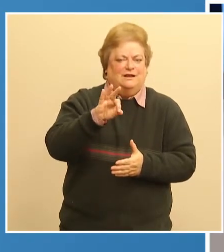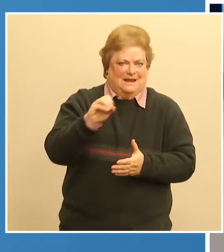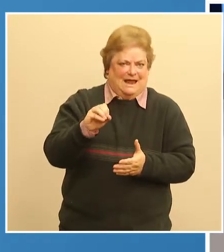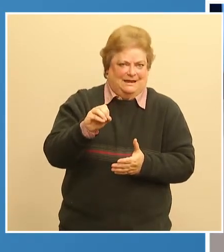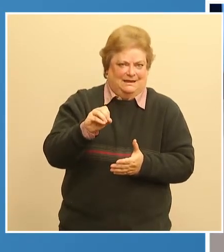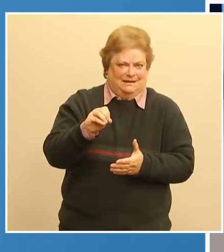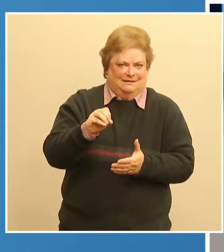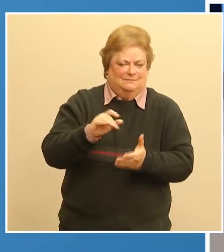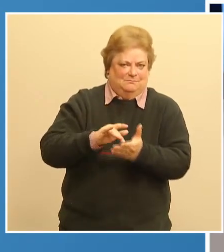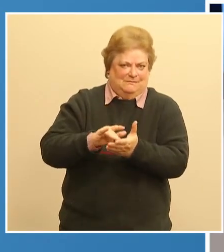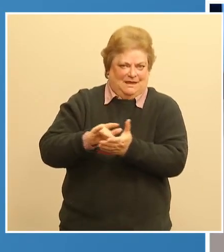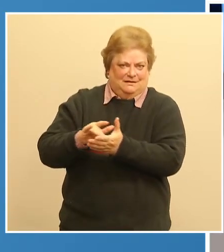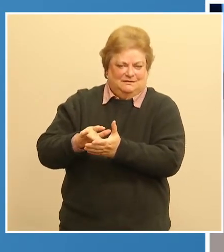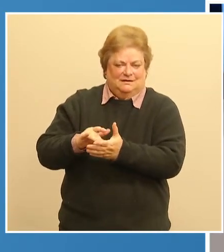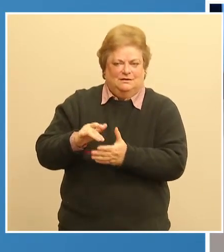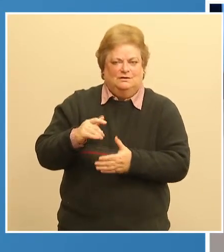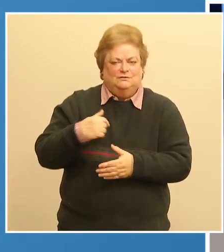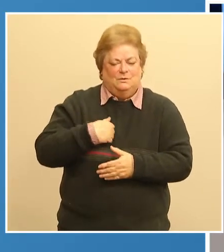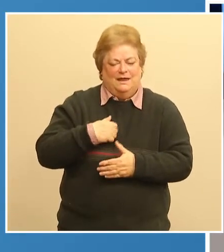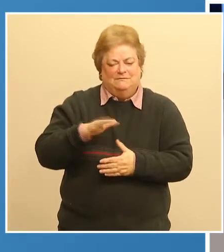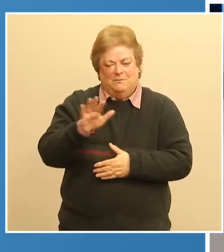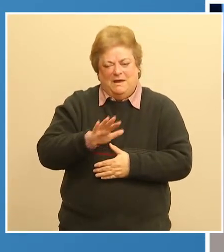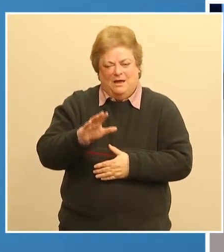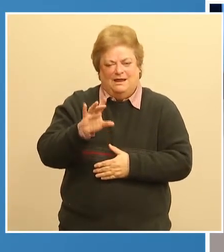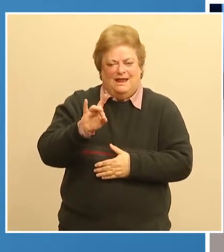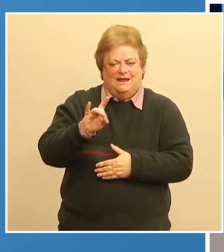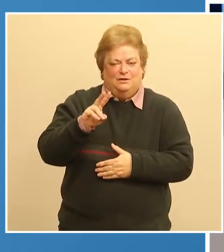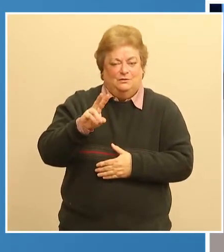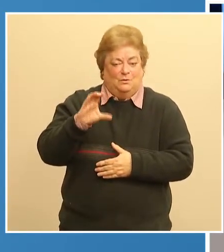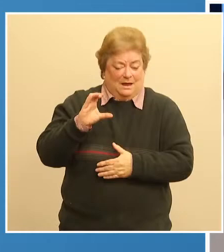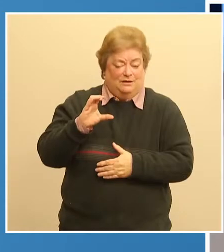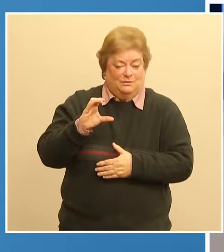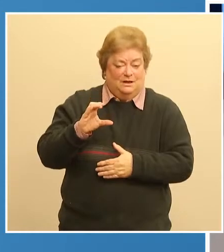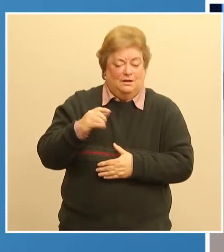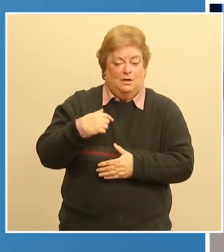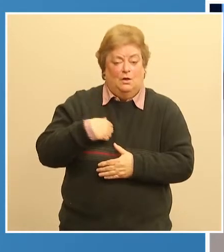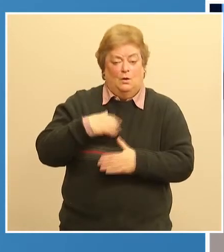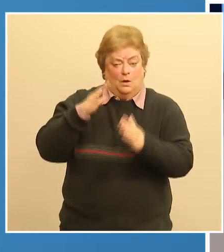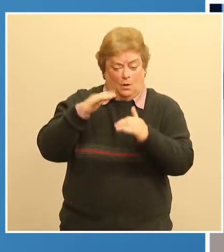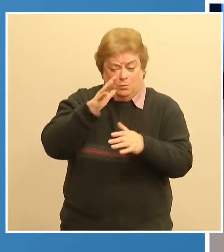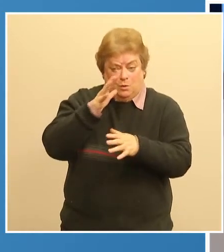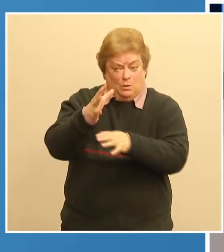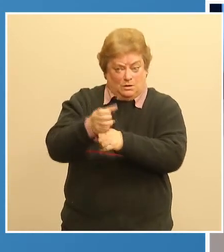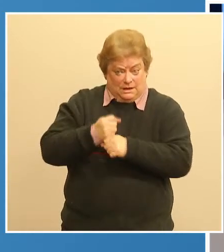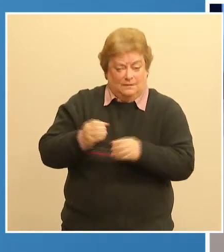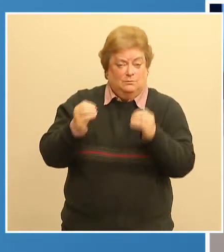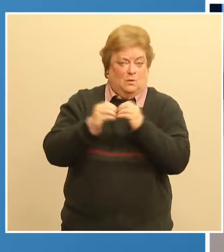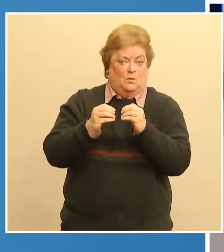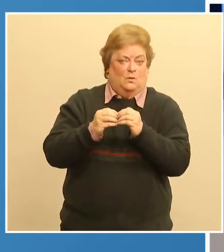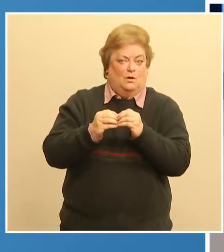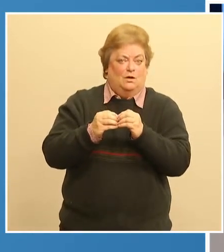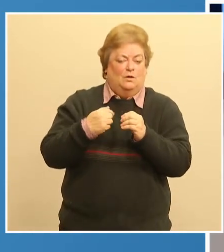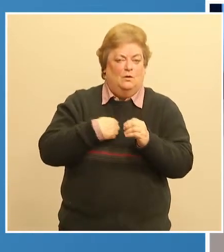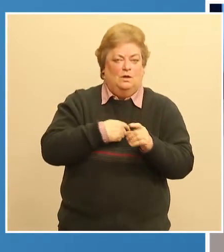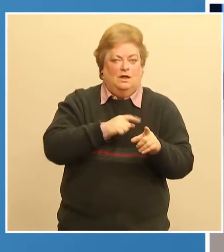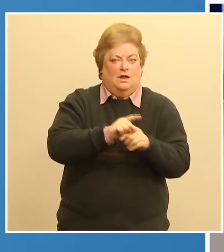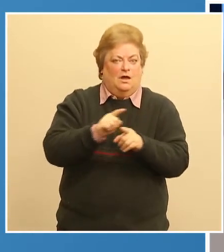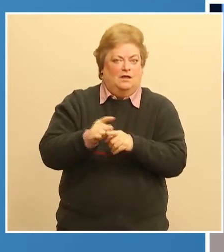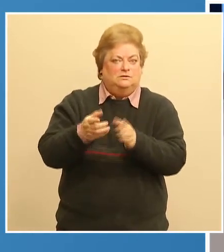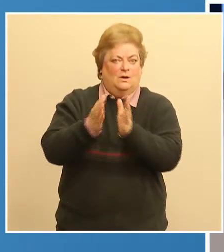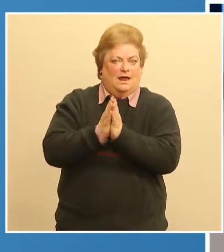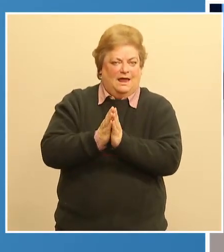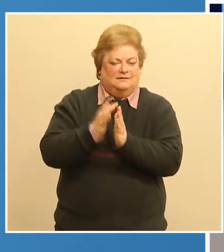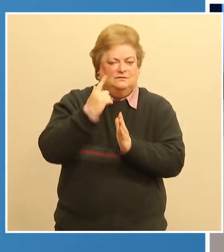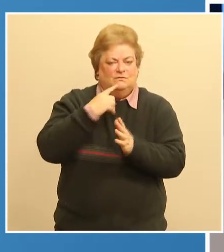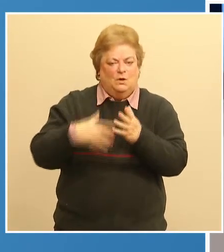doses, so we say around 8,200 doses. We certainly are hoping that we will get more. We've also asked